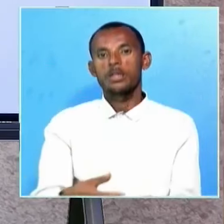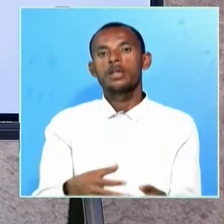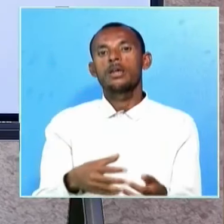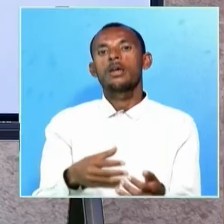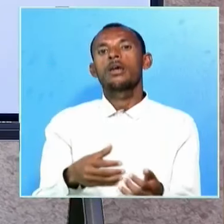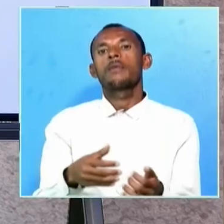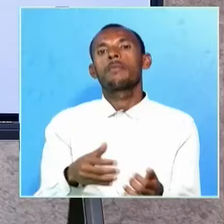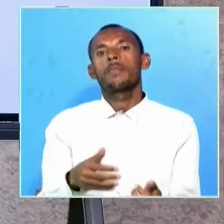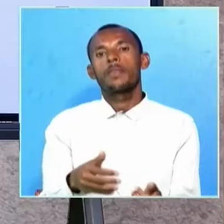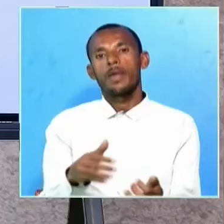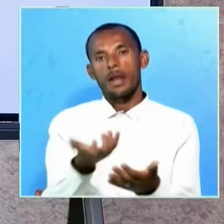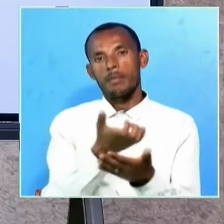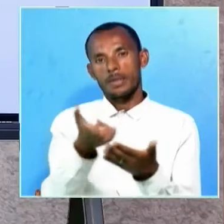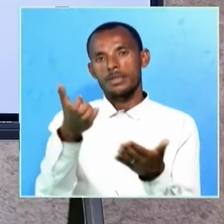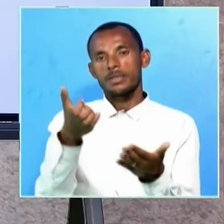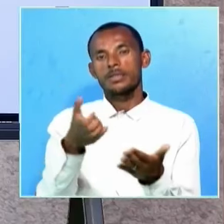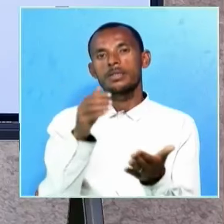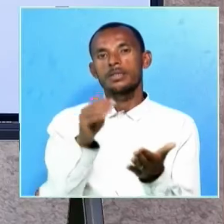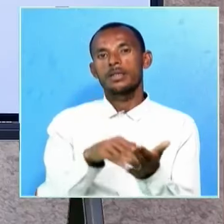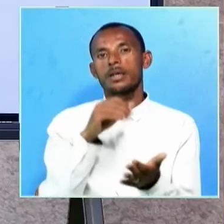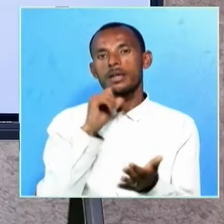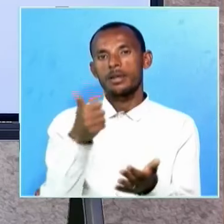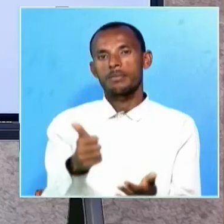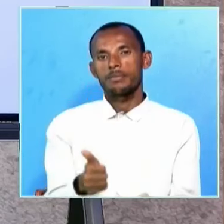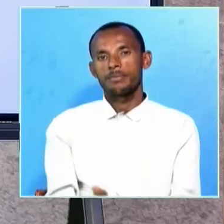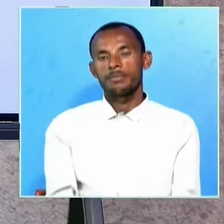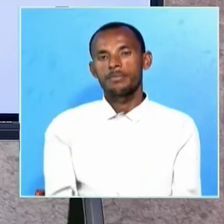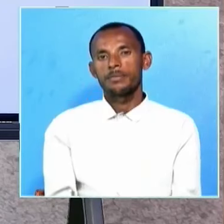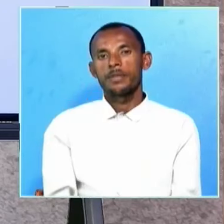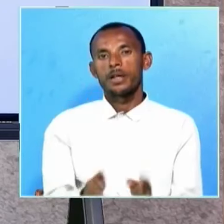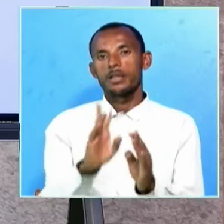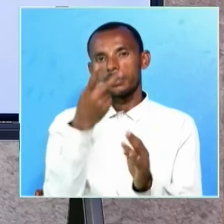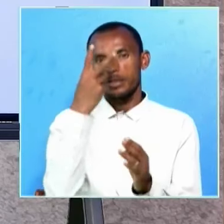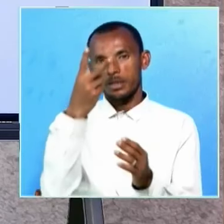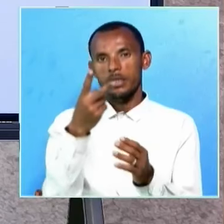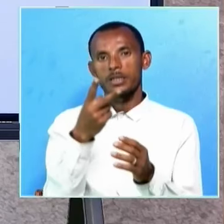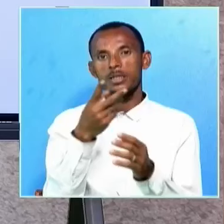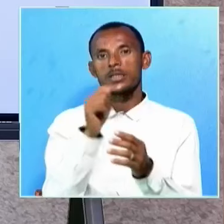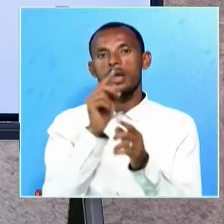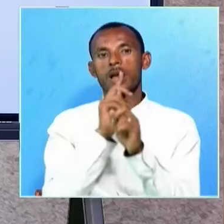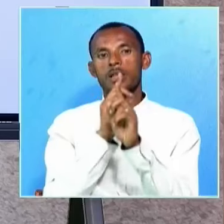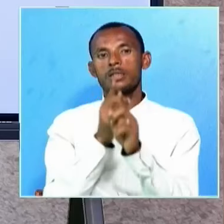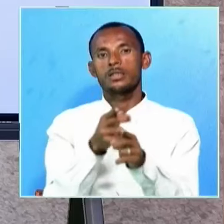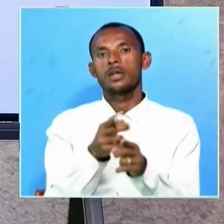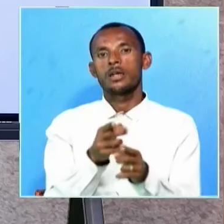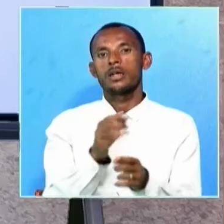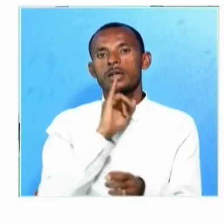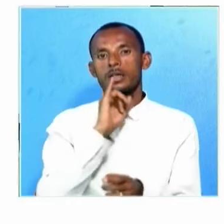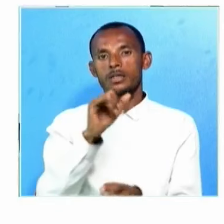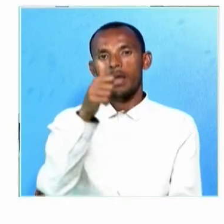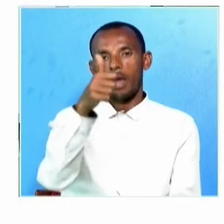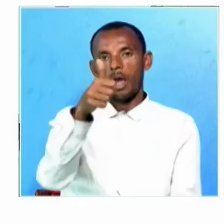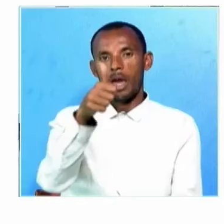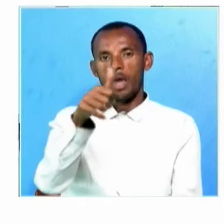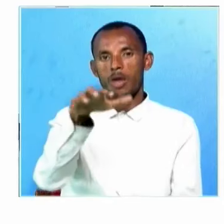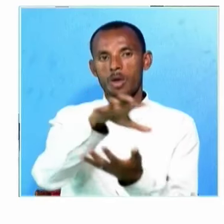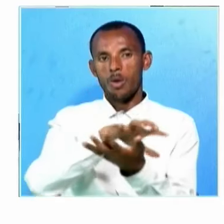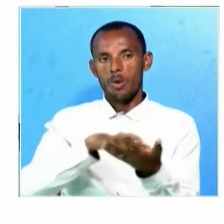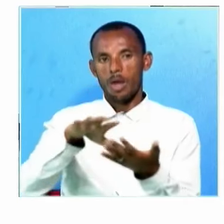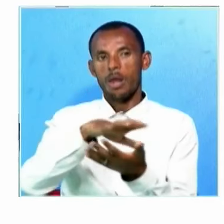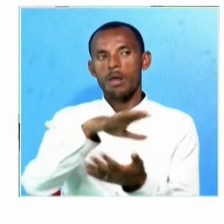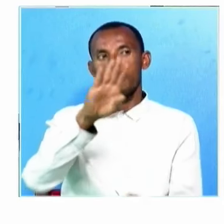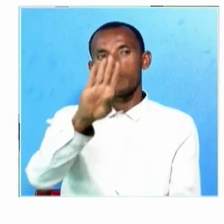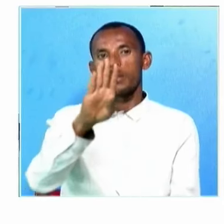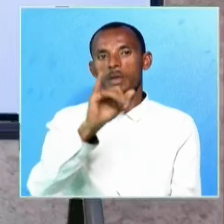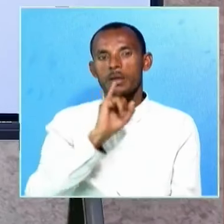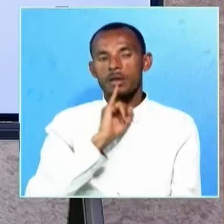repeating the element. So, let's take the answer. The answer is A union B.